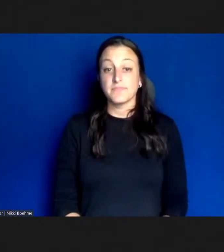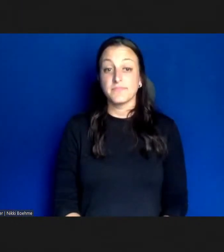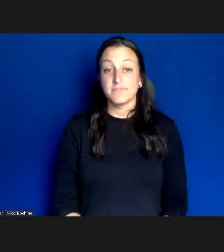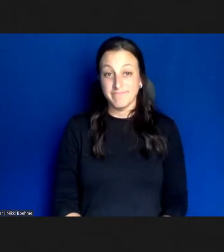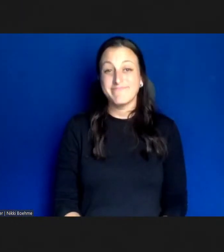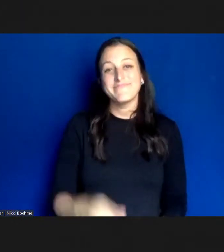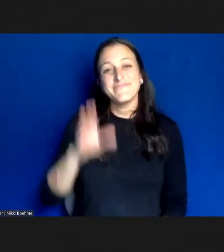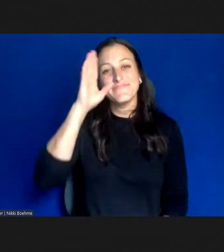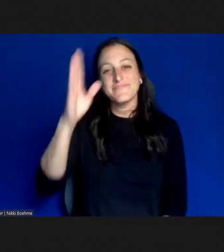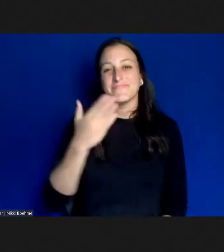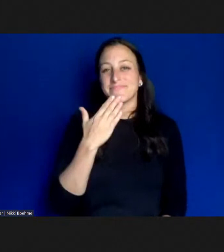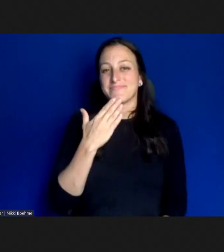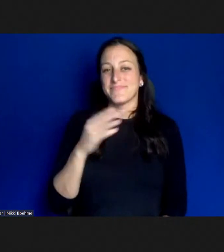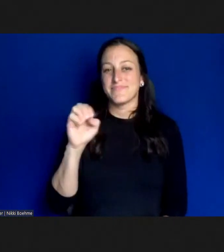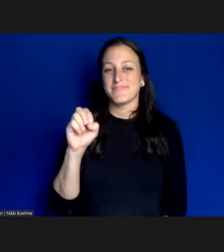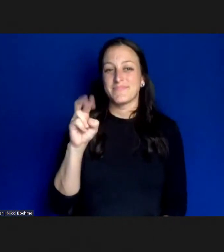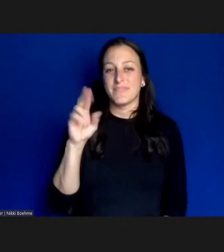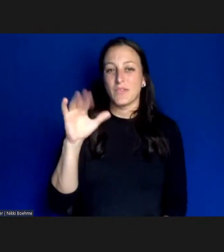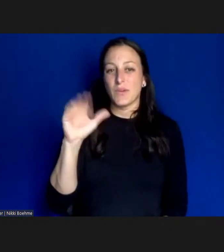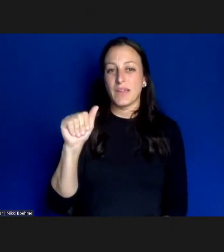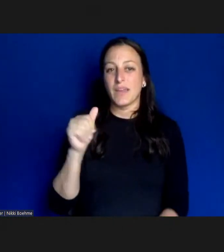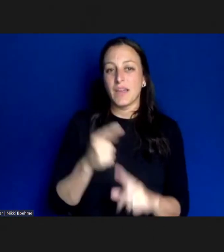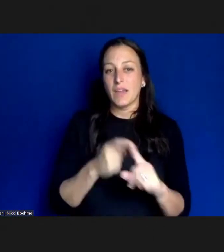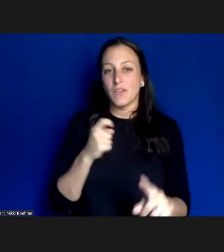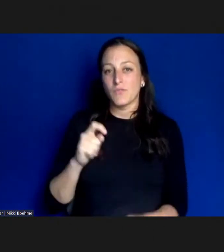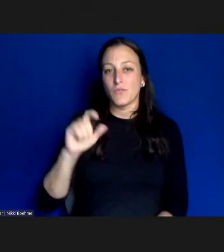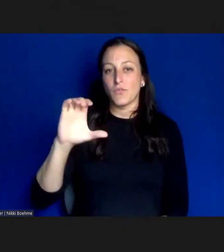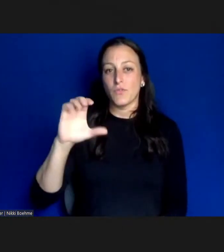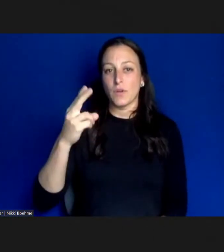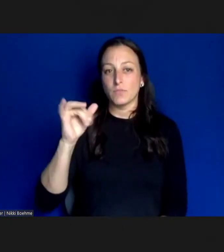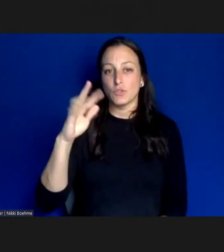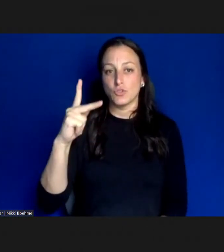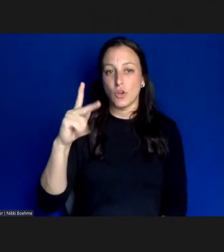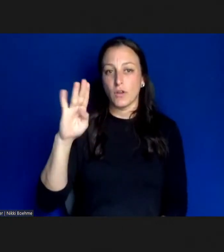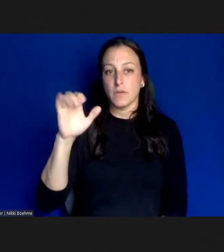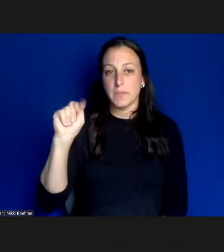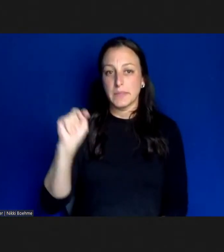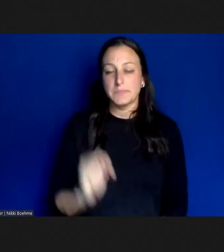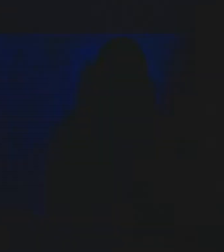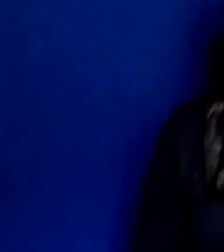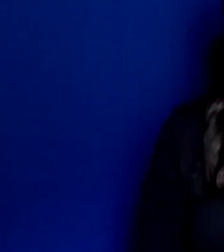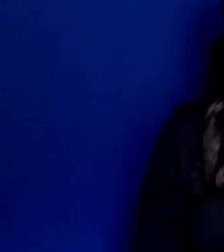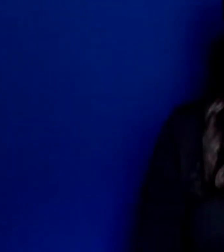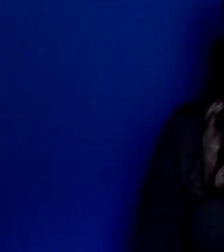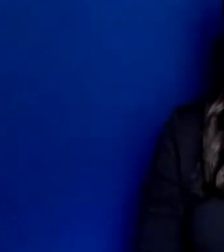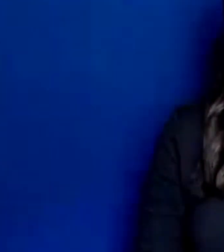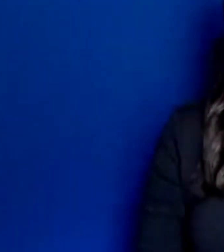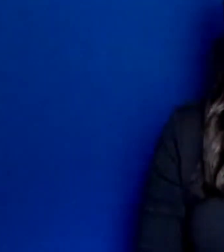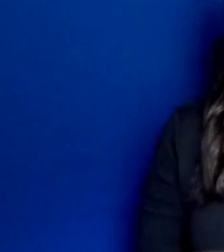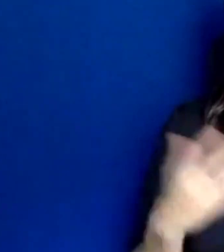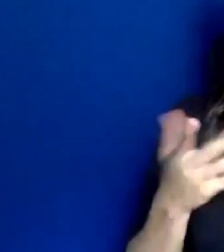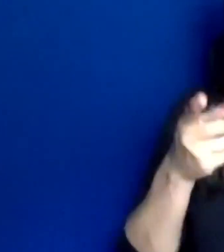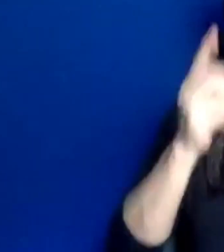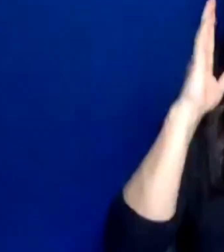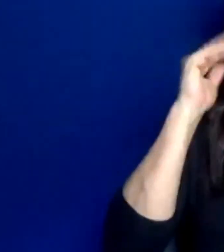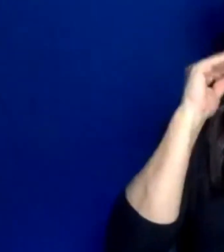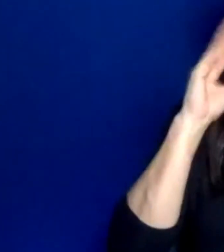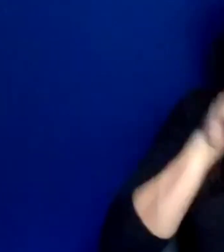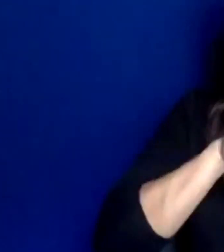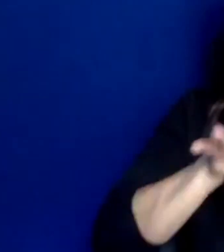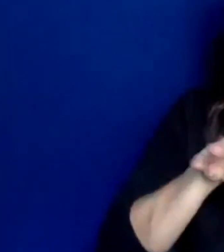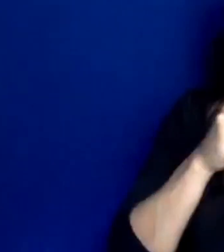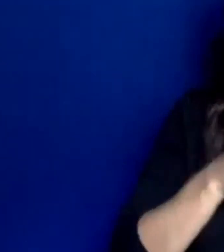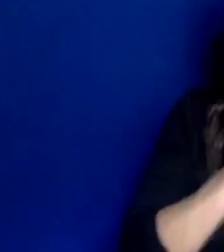Hi, thank you. Erica Meltzer from Chalkbeat. What would you expect the impact on these hospitalization numbers to